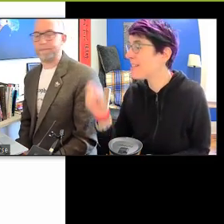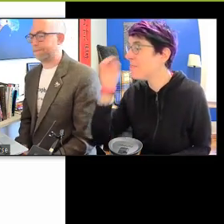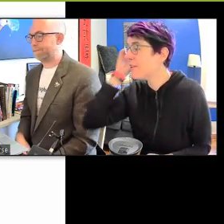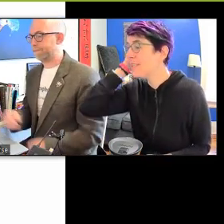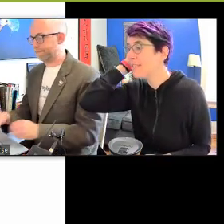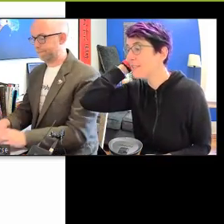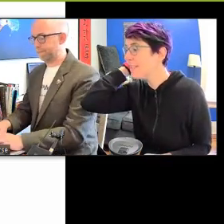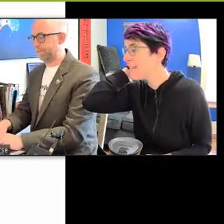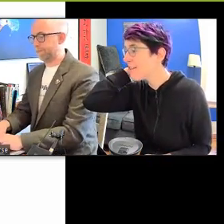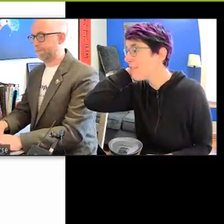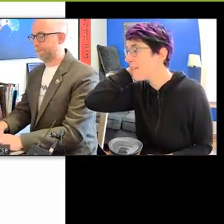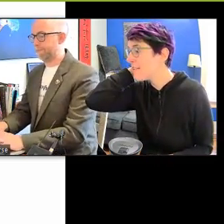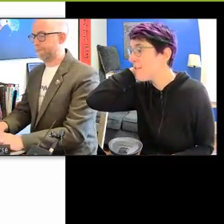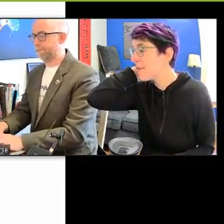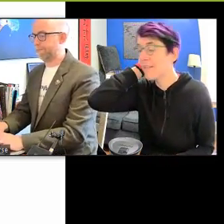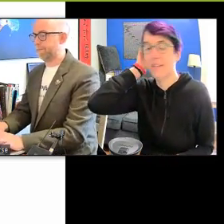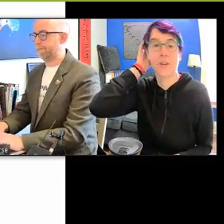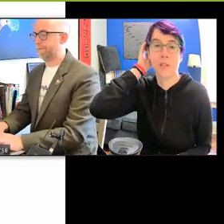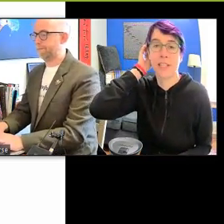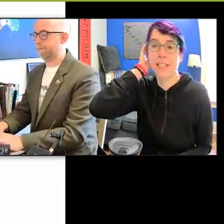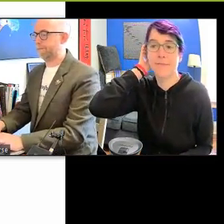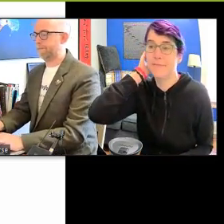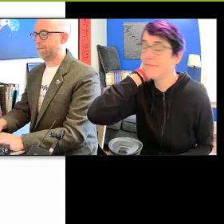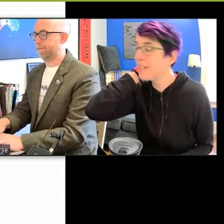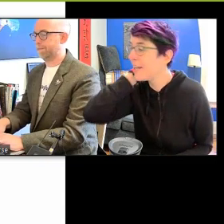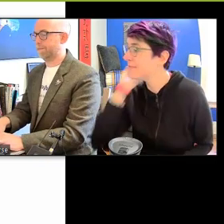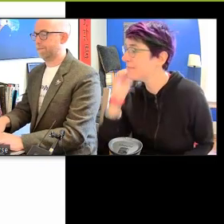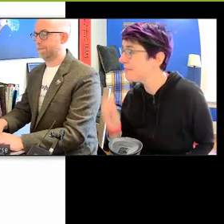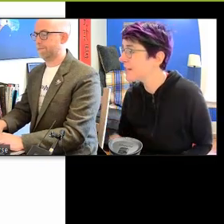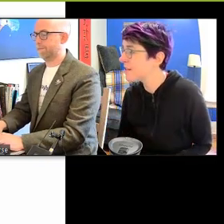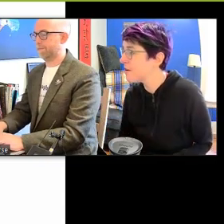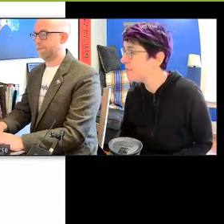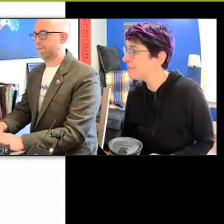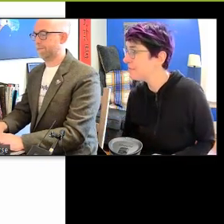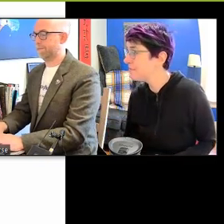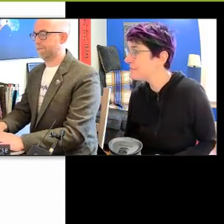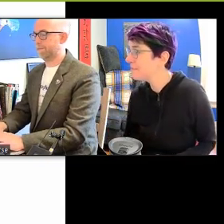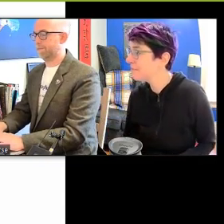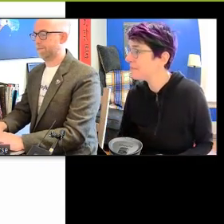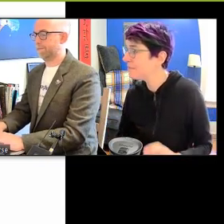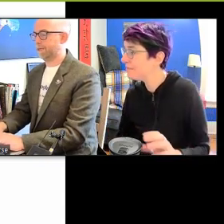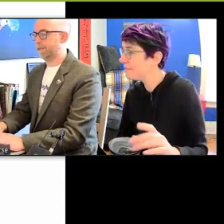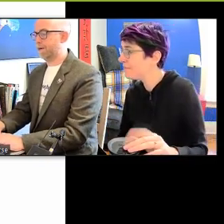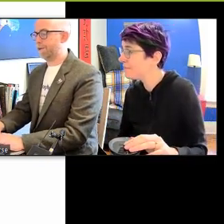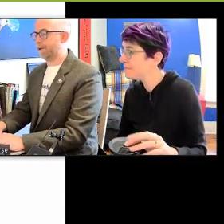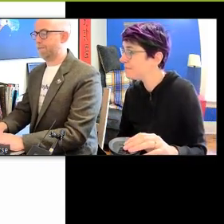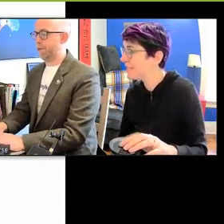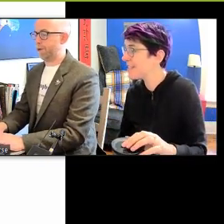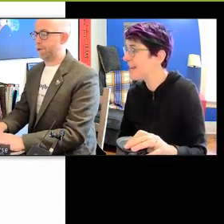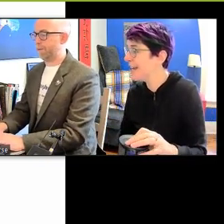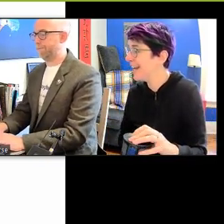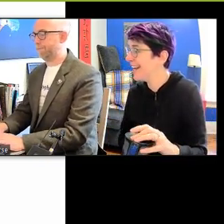hemoglobin? What does hemoglobin do? Let us know. Let us know. Quick, you can Google it. Figure it out. Let us know. It's Irish,